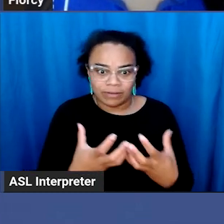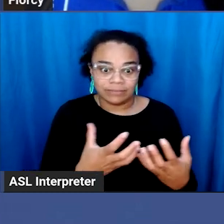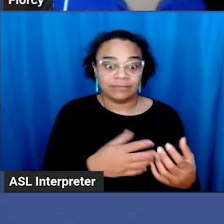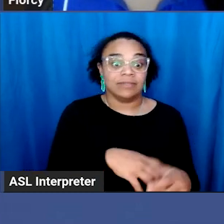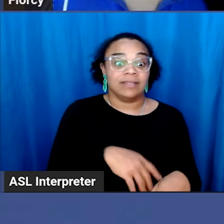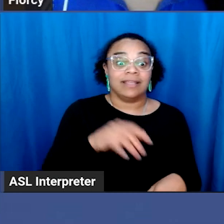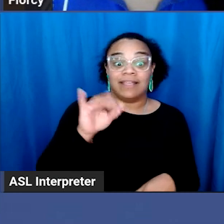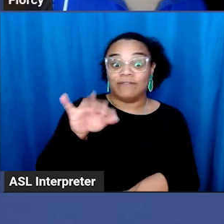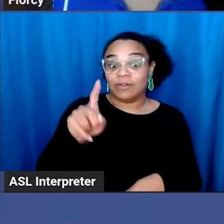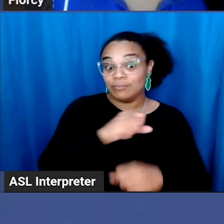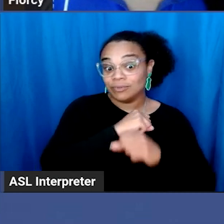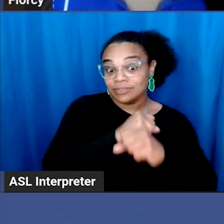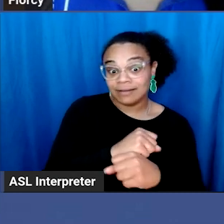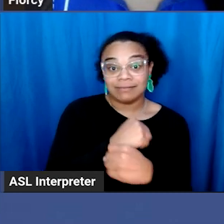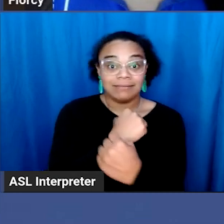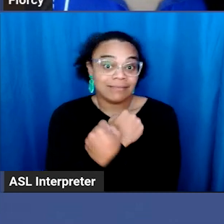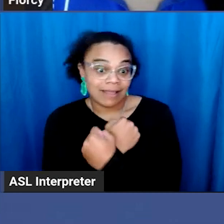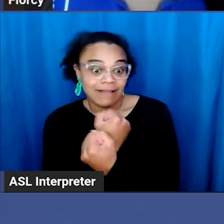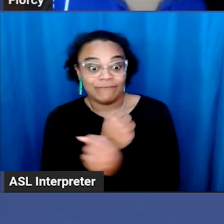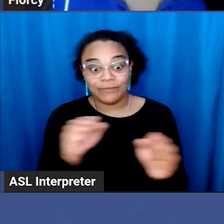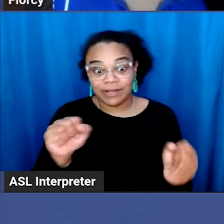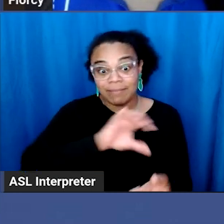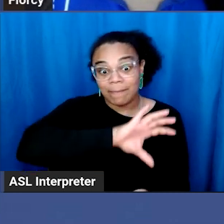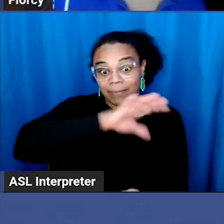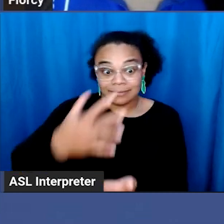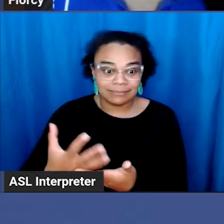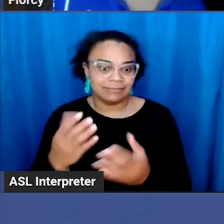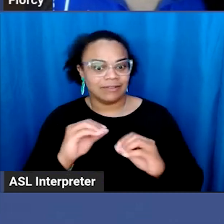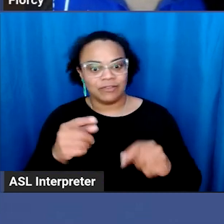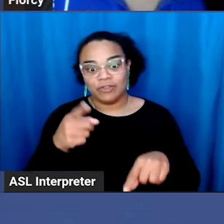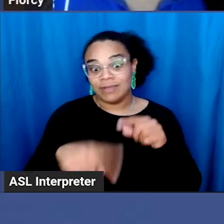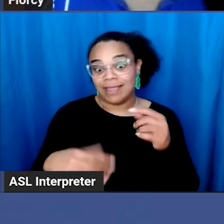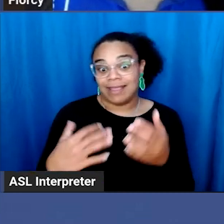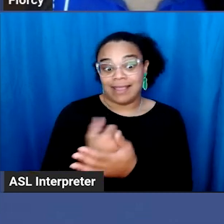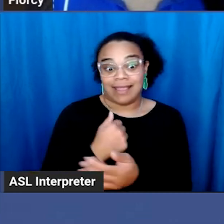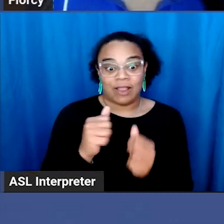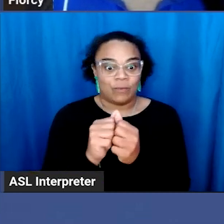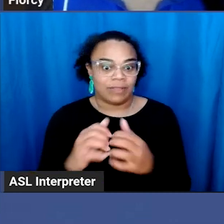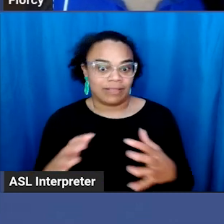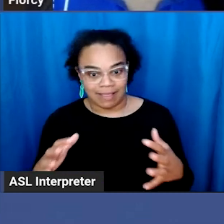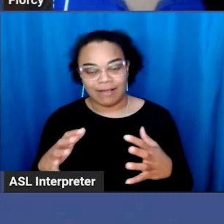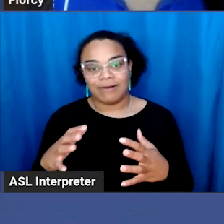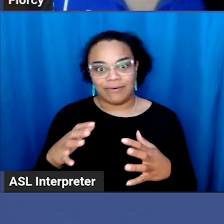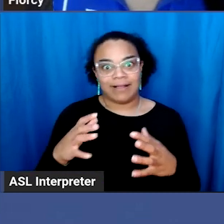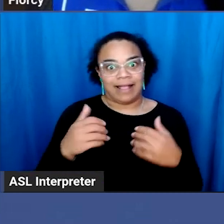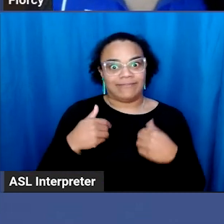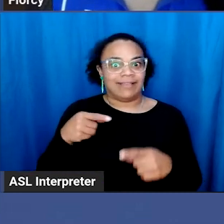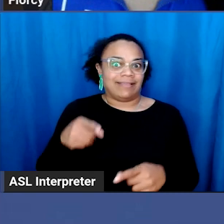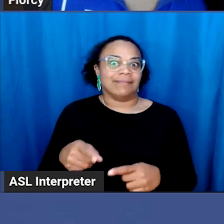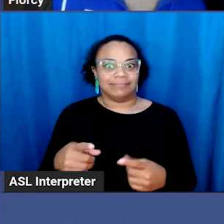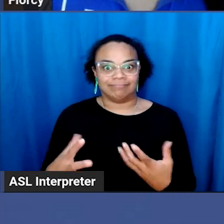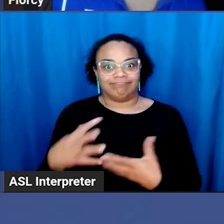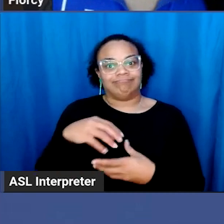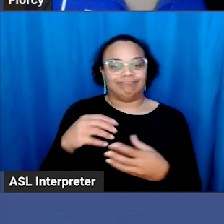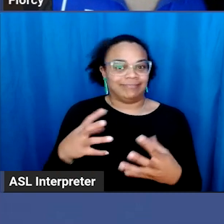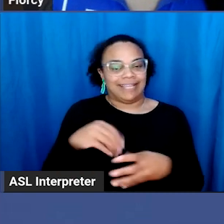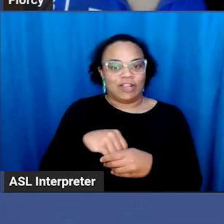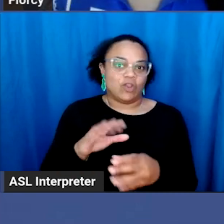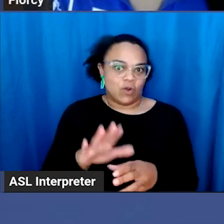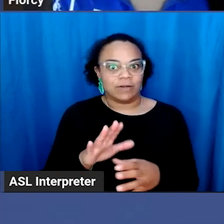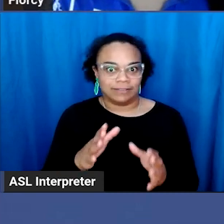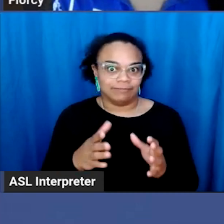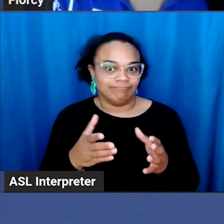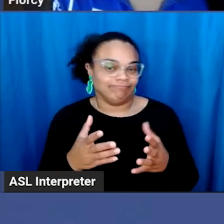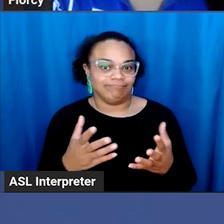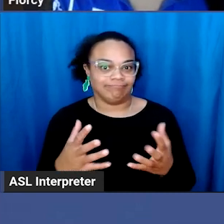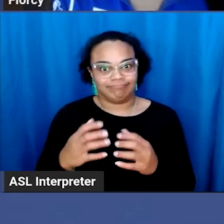abundance. There is nothing that you cannot attain without them by your side. Cannot attain with them by your side. And